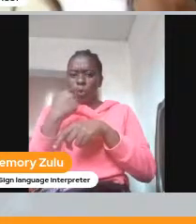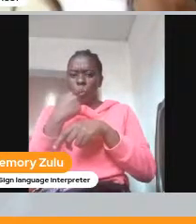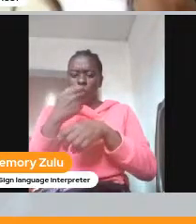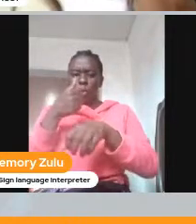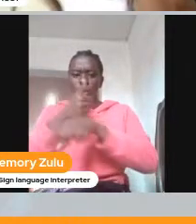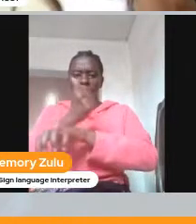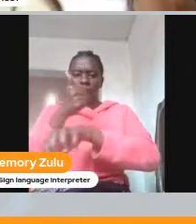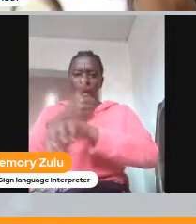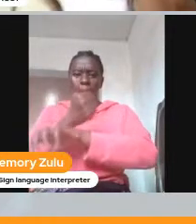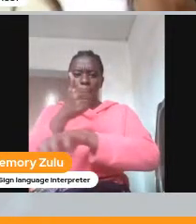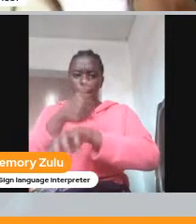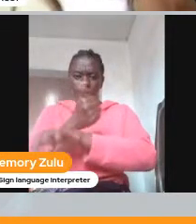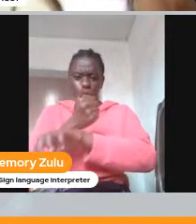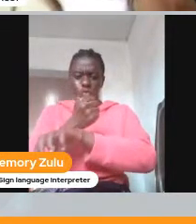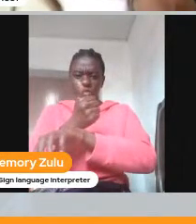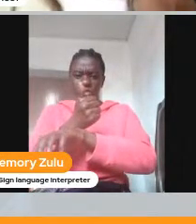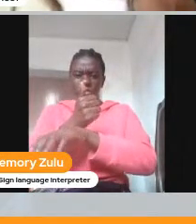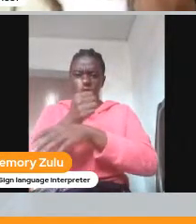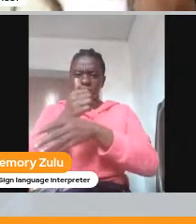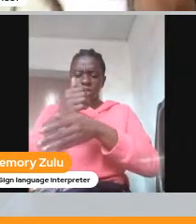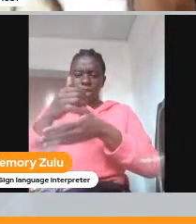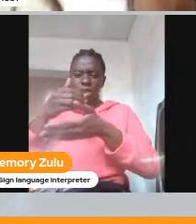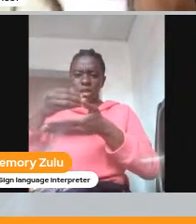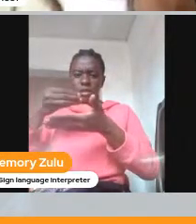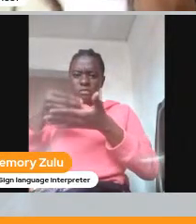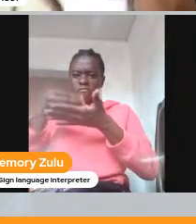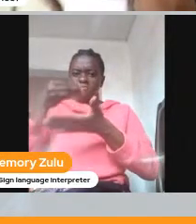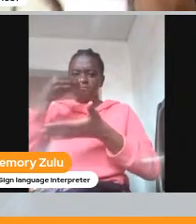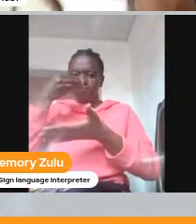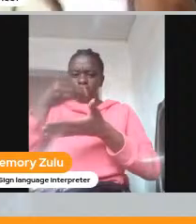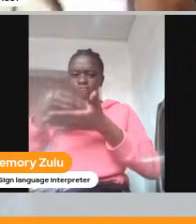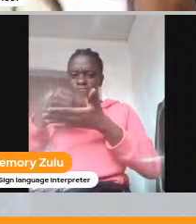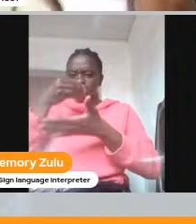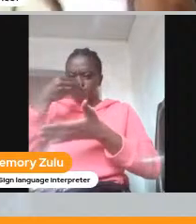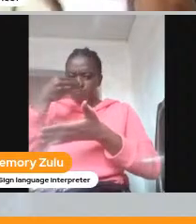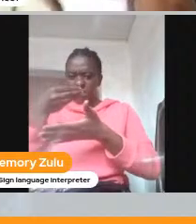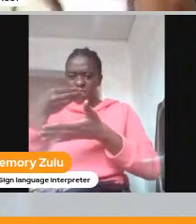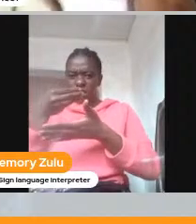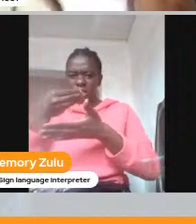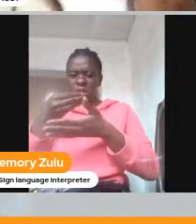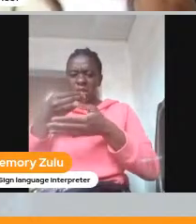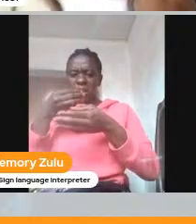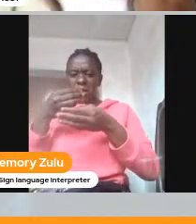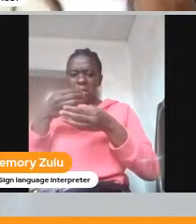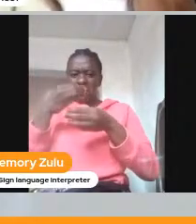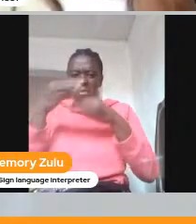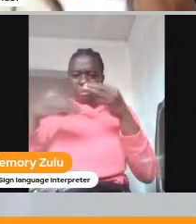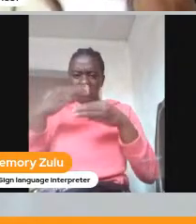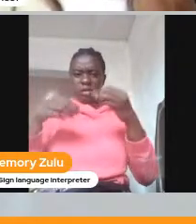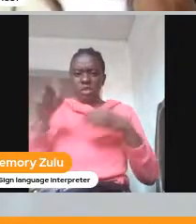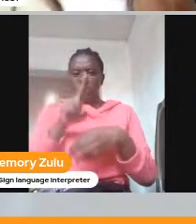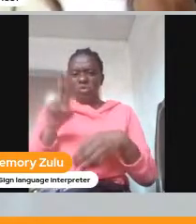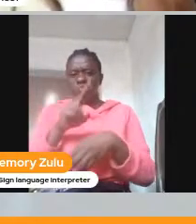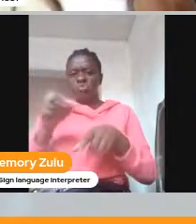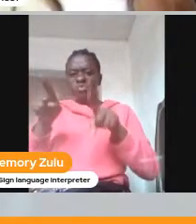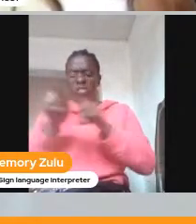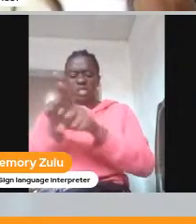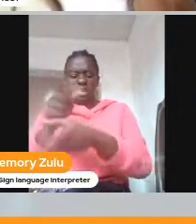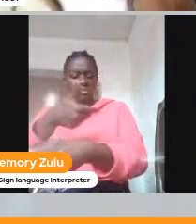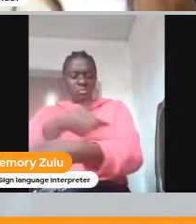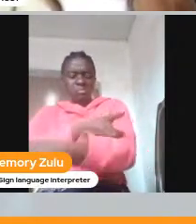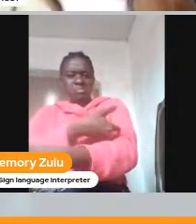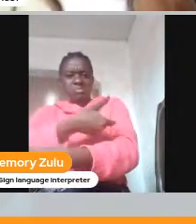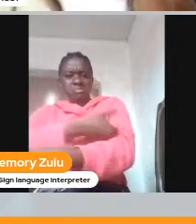they're using drugs, like where you use the same needle, yes, those are at risk. And also some health